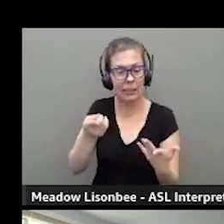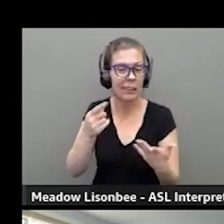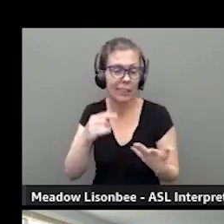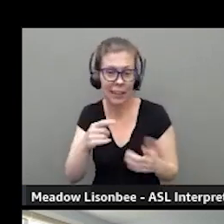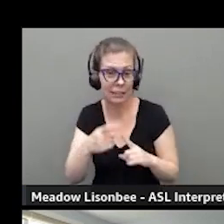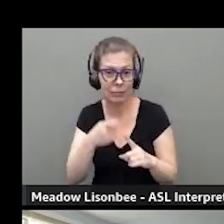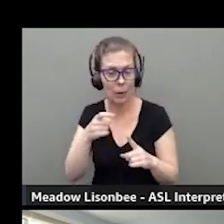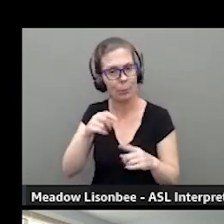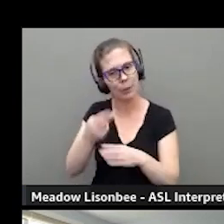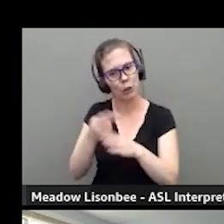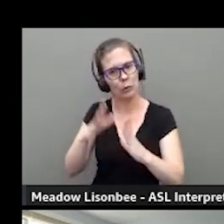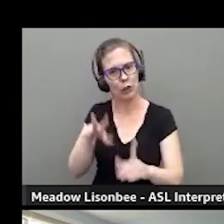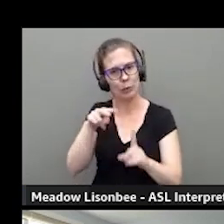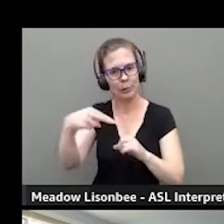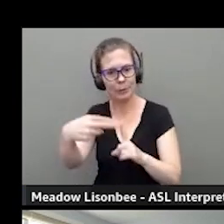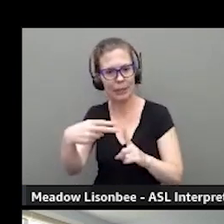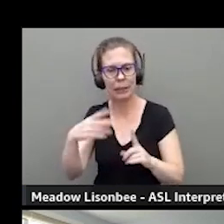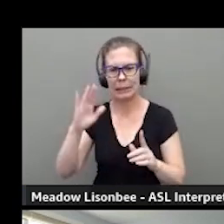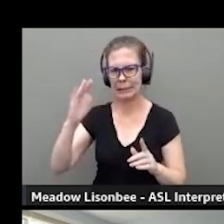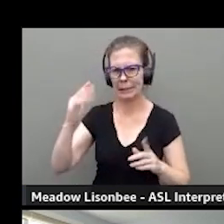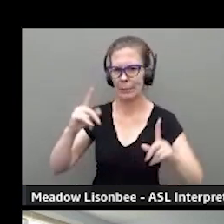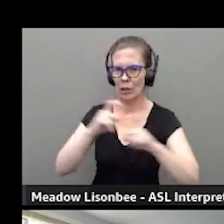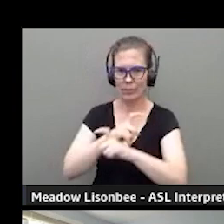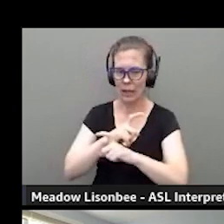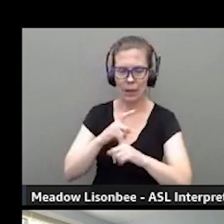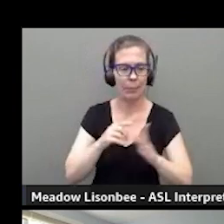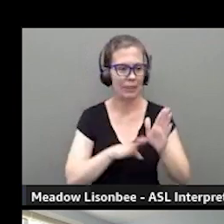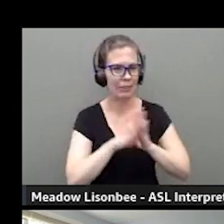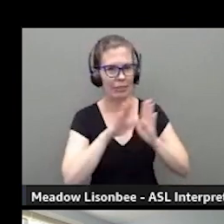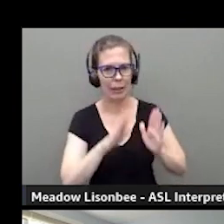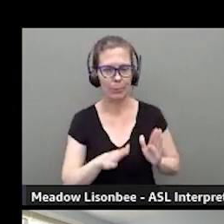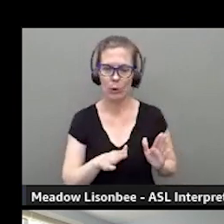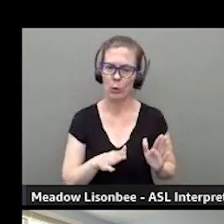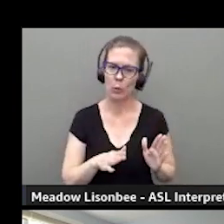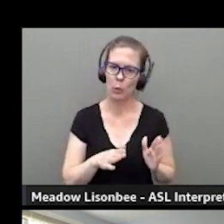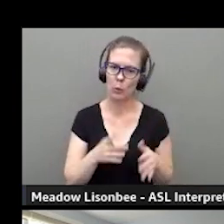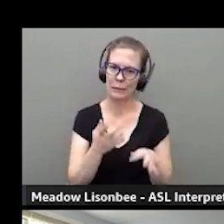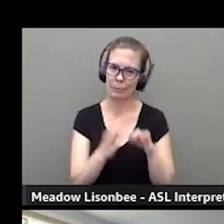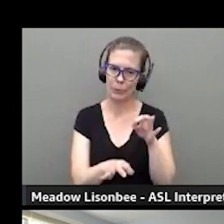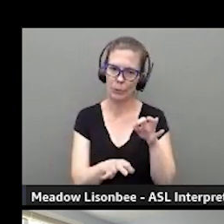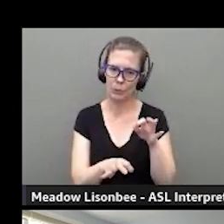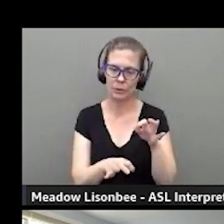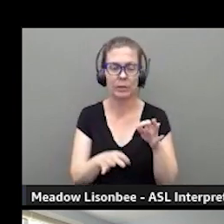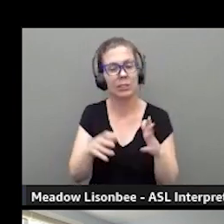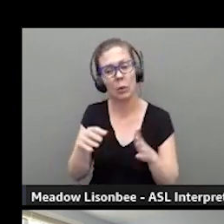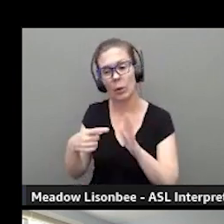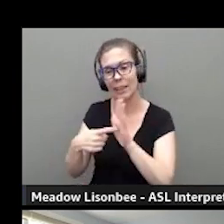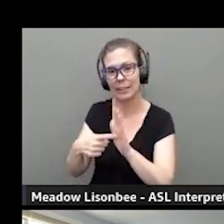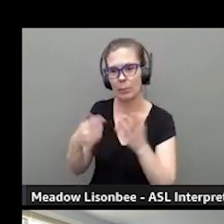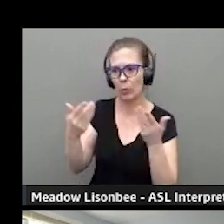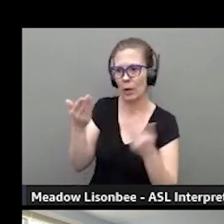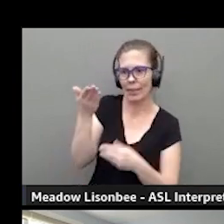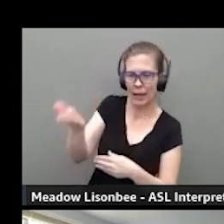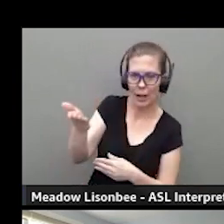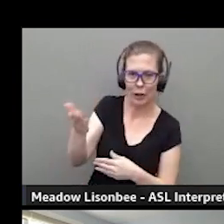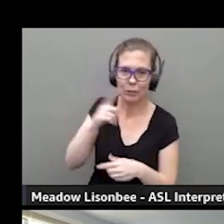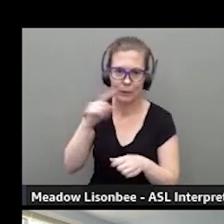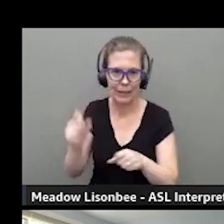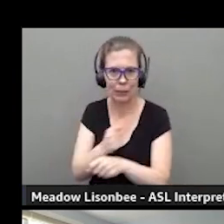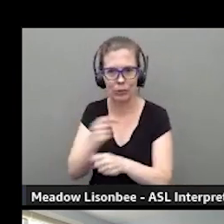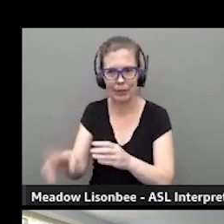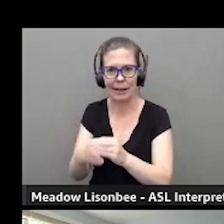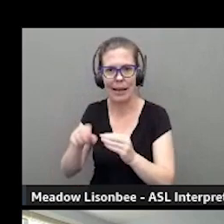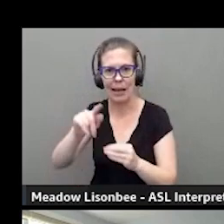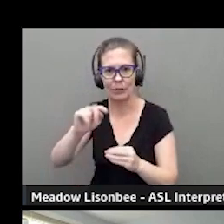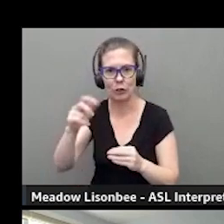from a you know user perspective, it looks complex, but from a developer perspective, it's very, very simple. So the demos are already there. You literally put in your token, Todd's